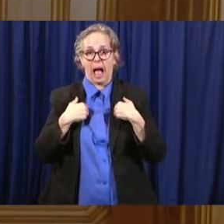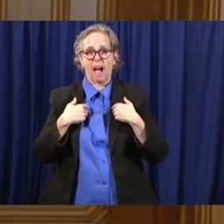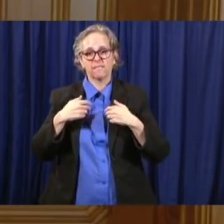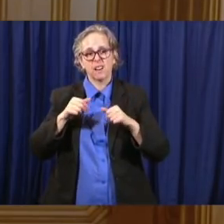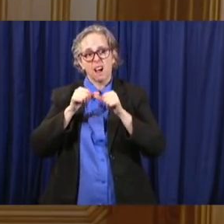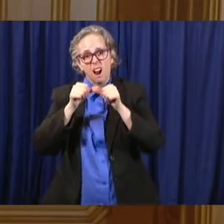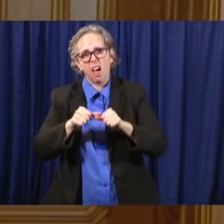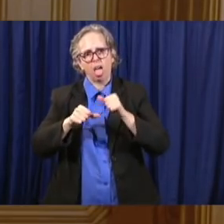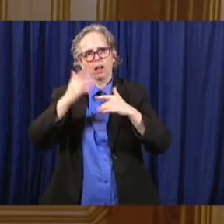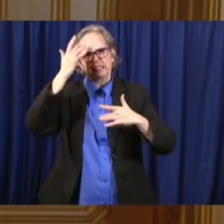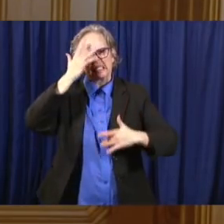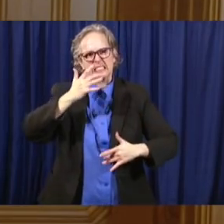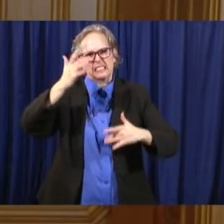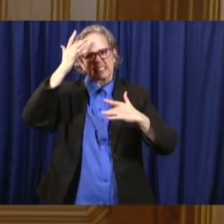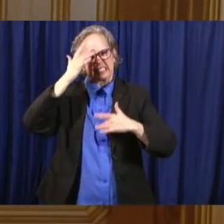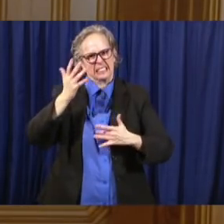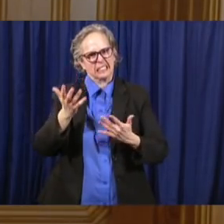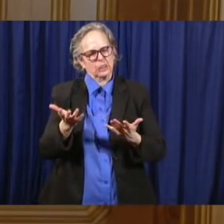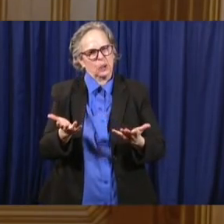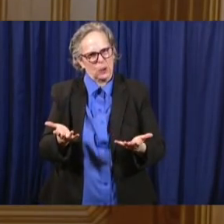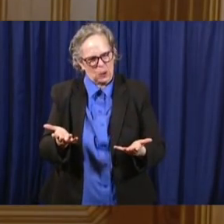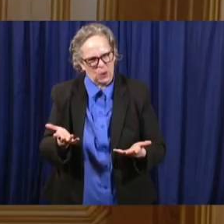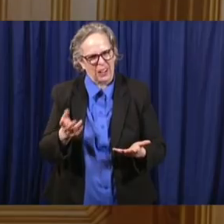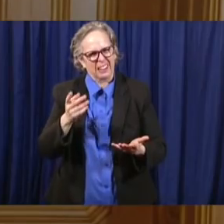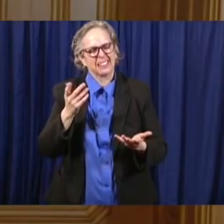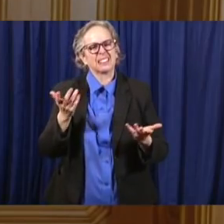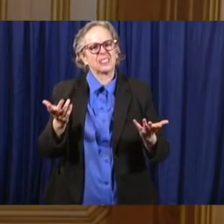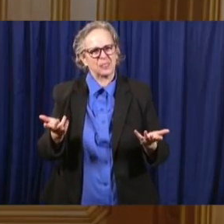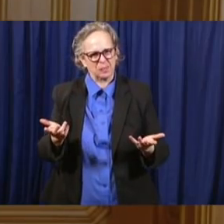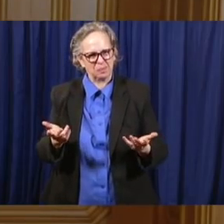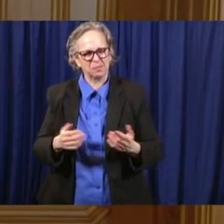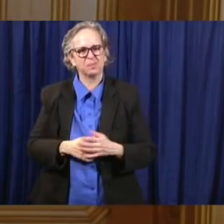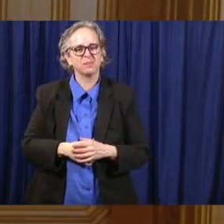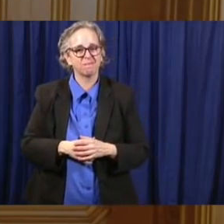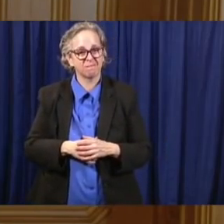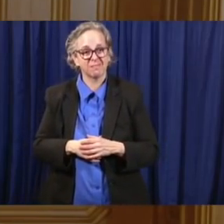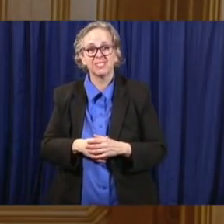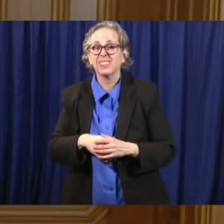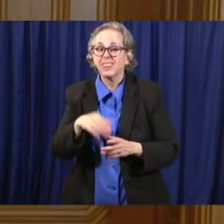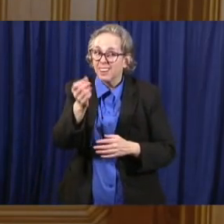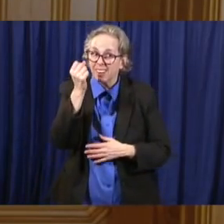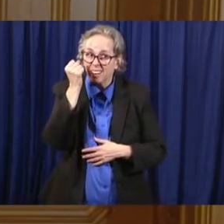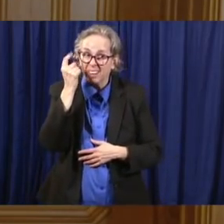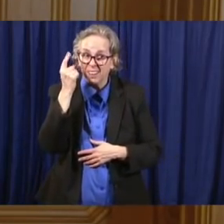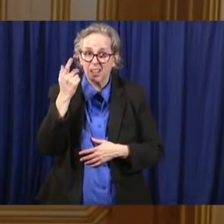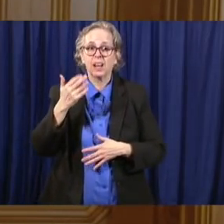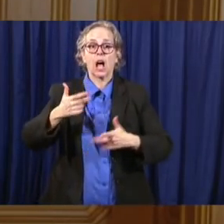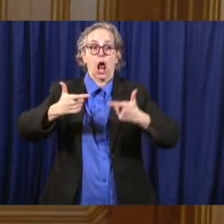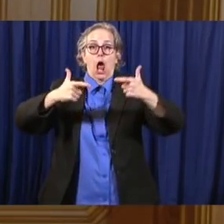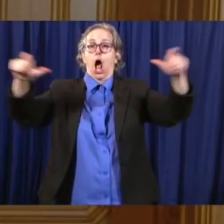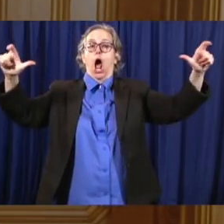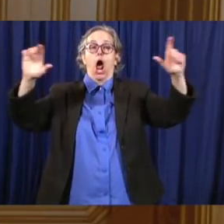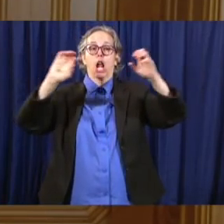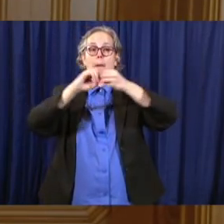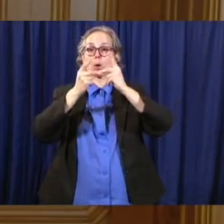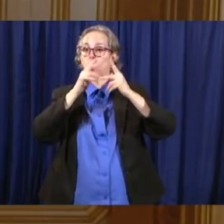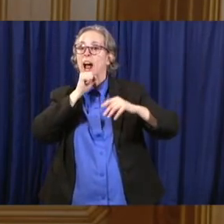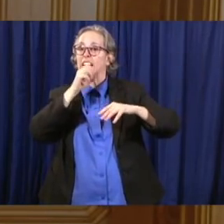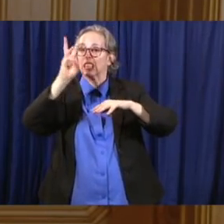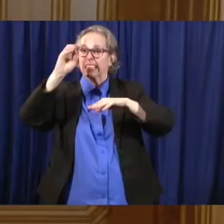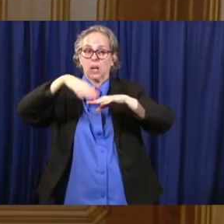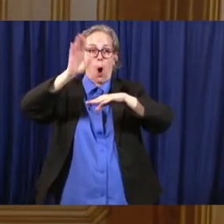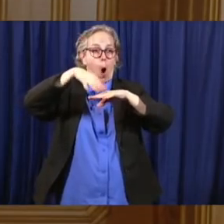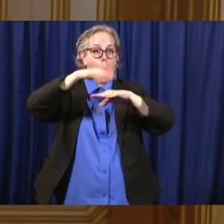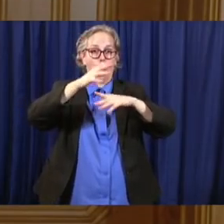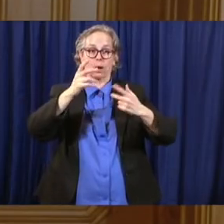condition. Again, we started with people who are 60 years of age or older and have a chronic health